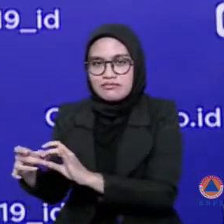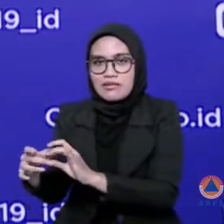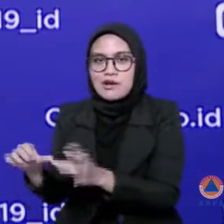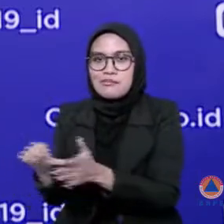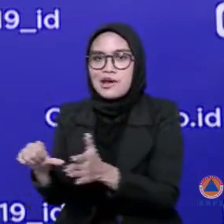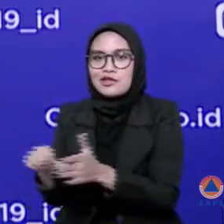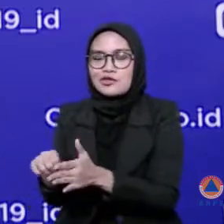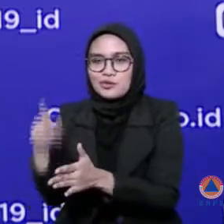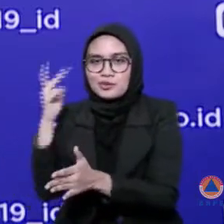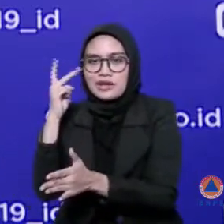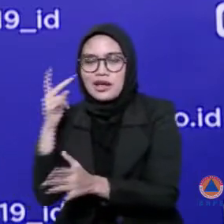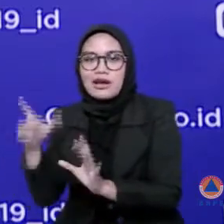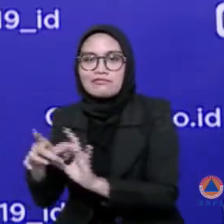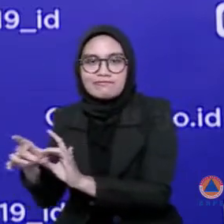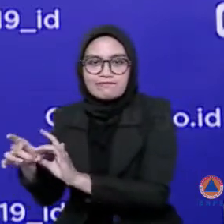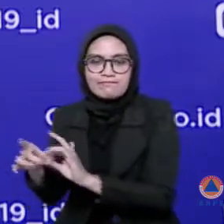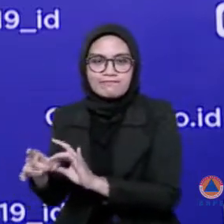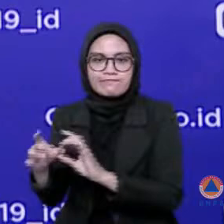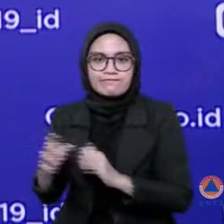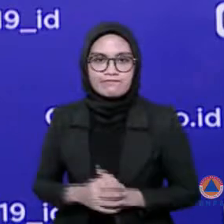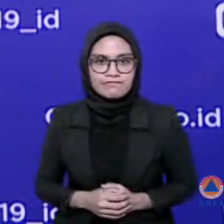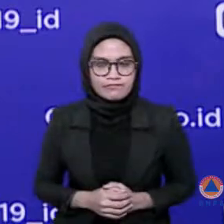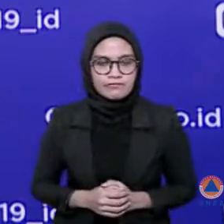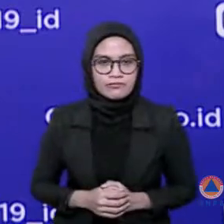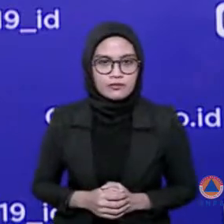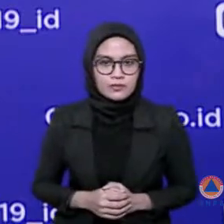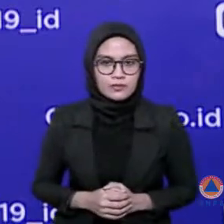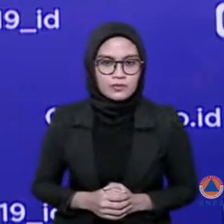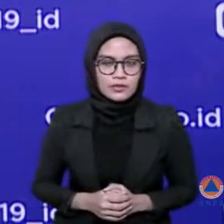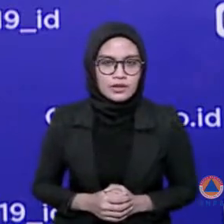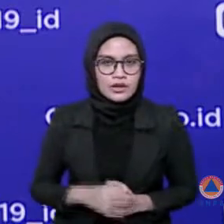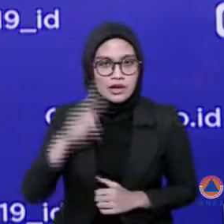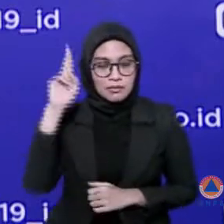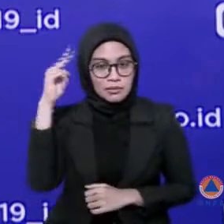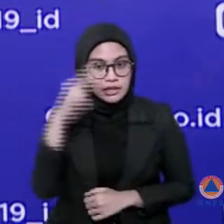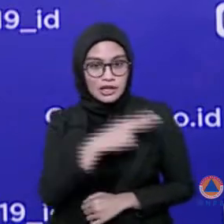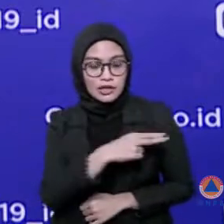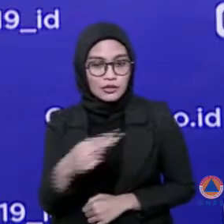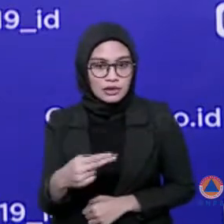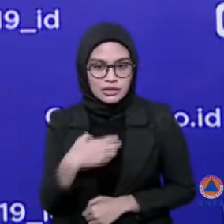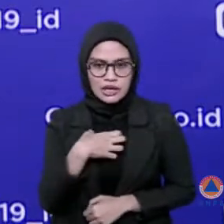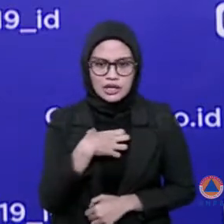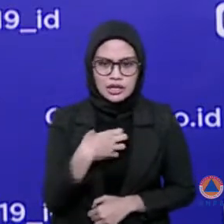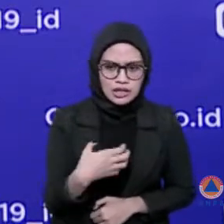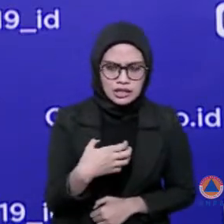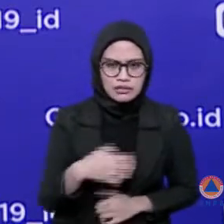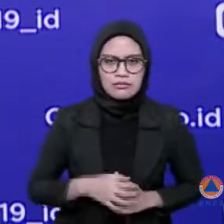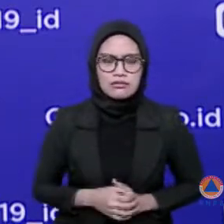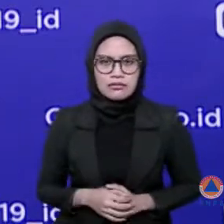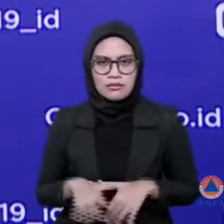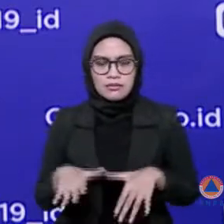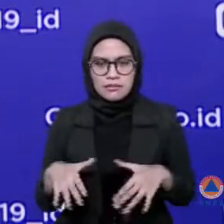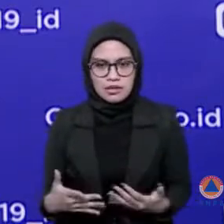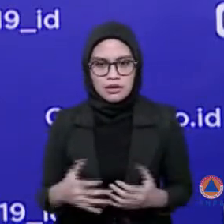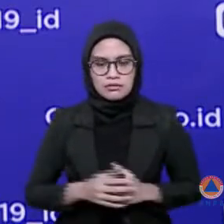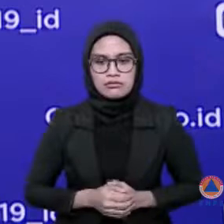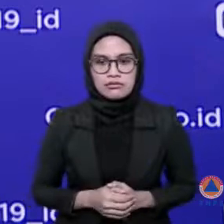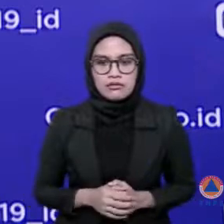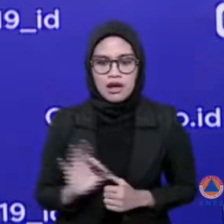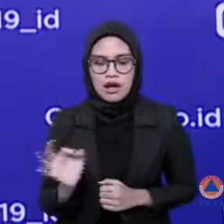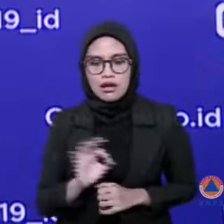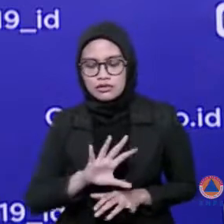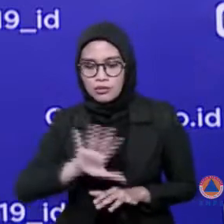humanity globally. The Indonesian government ensures that there are no other considerations apart from